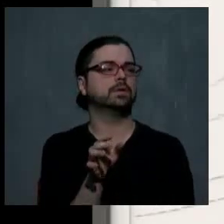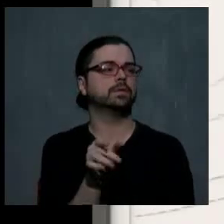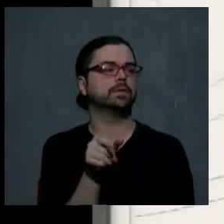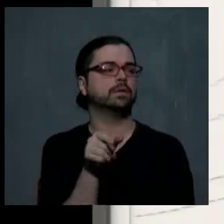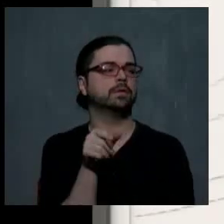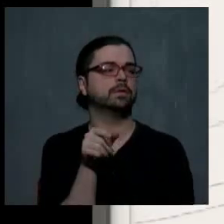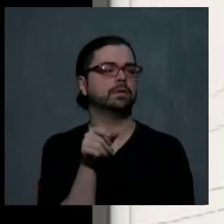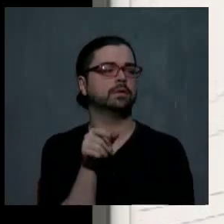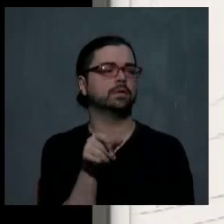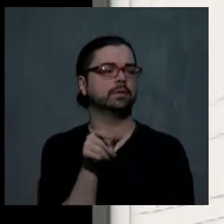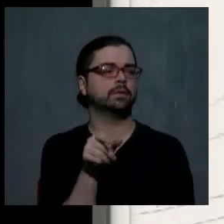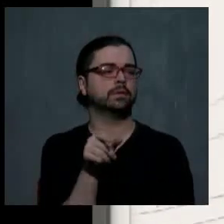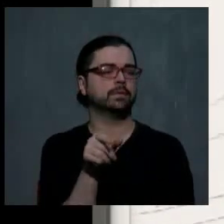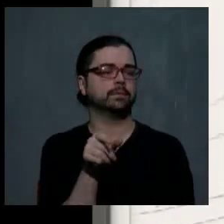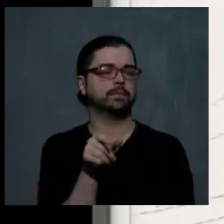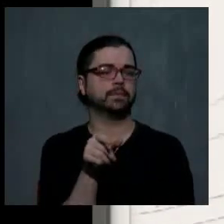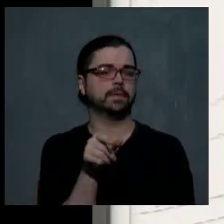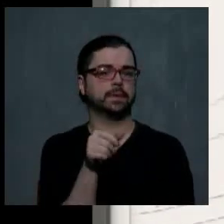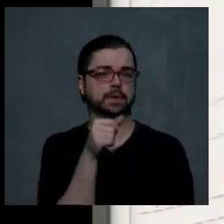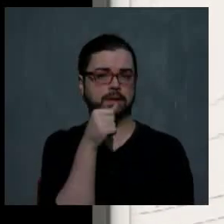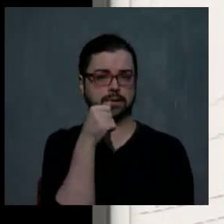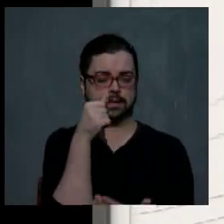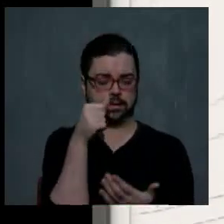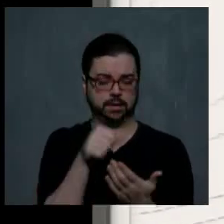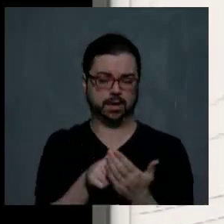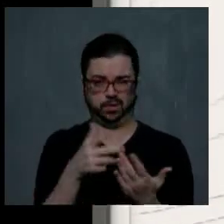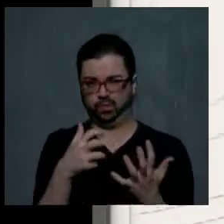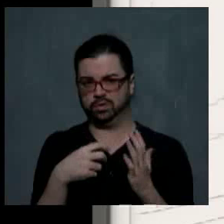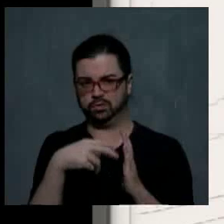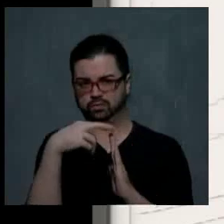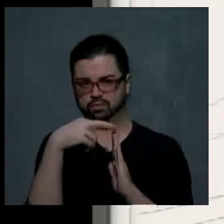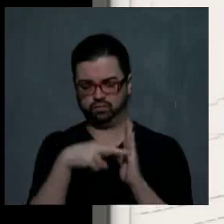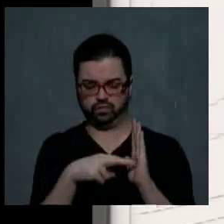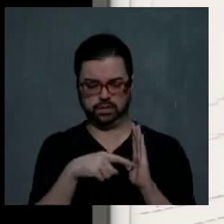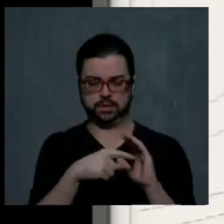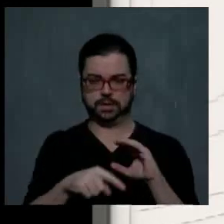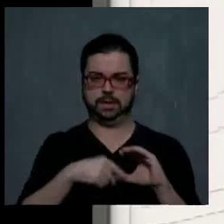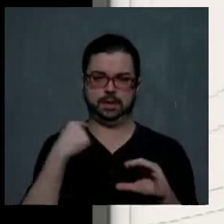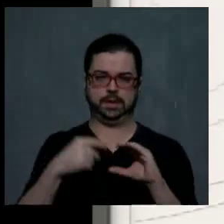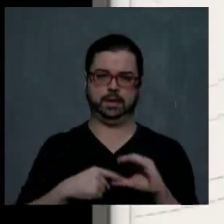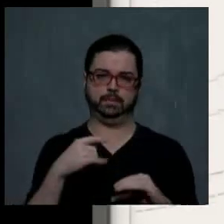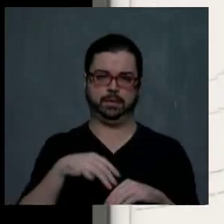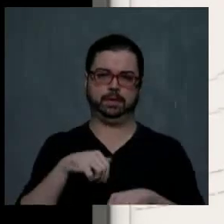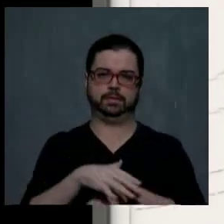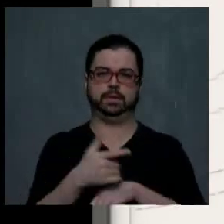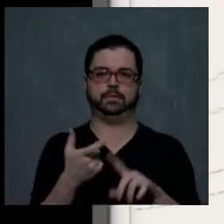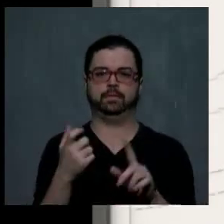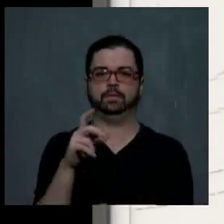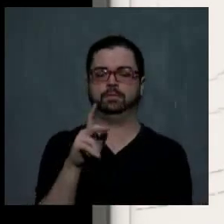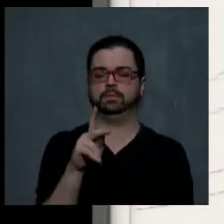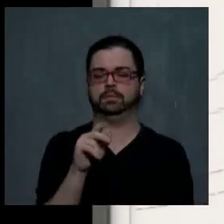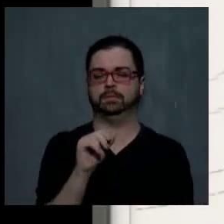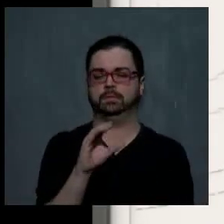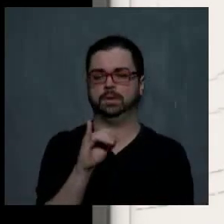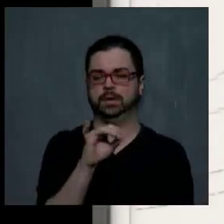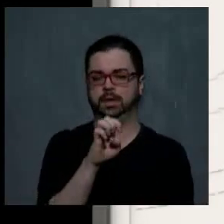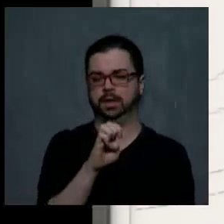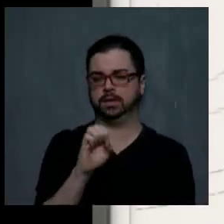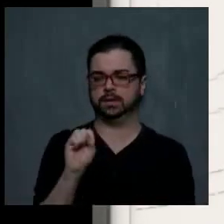This letter is written. What I wanted to do is read an email that was sent by Casey Shepard. She's also